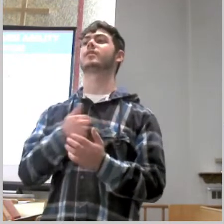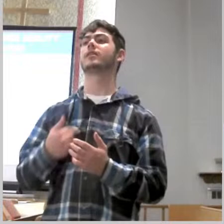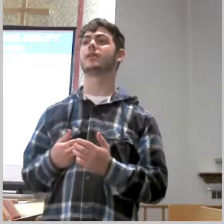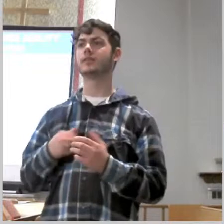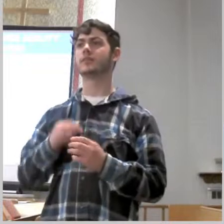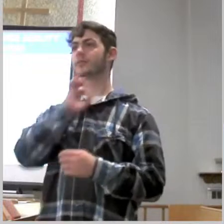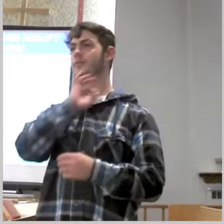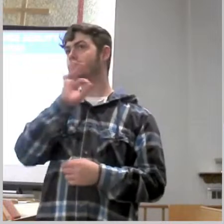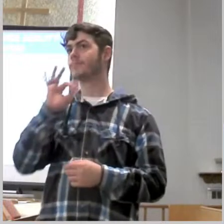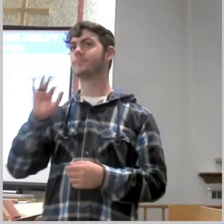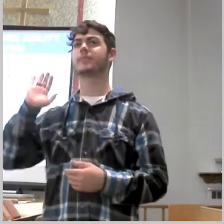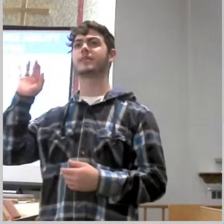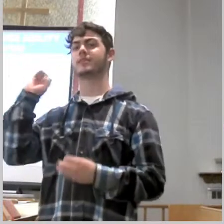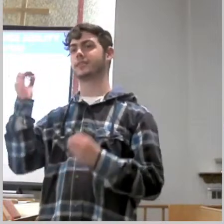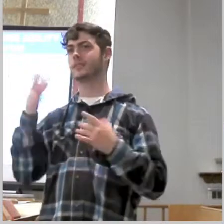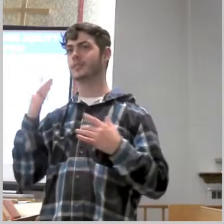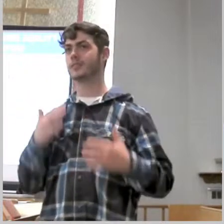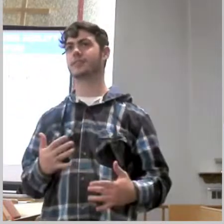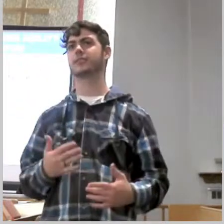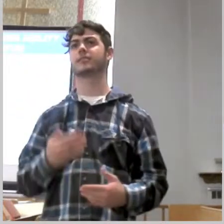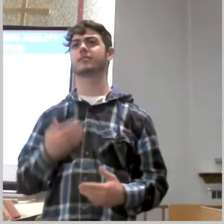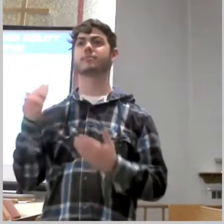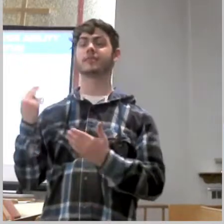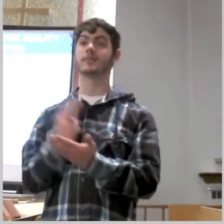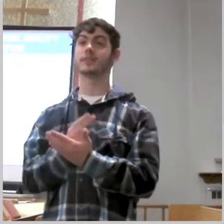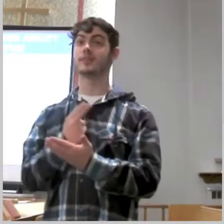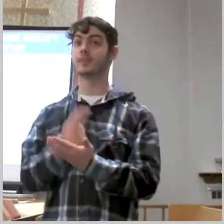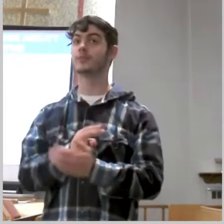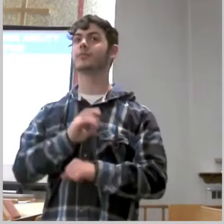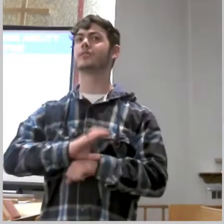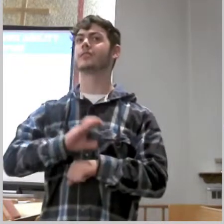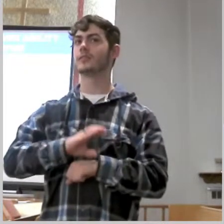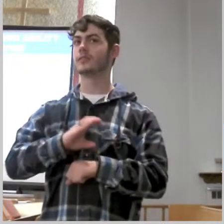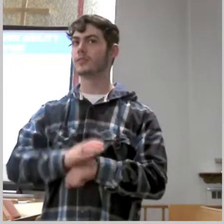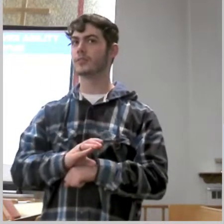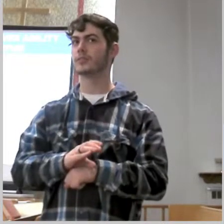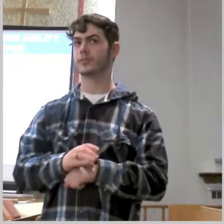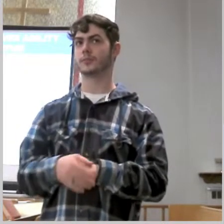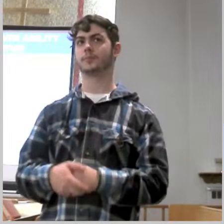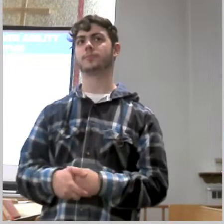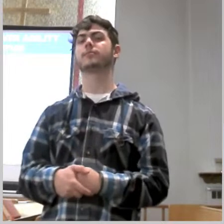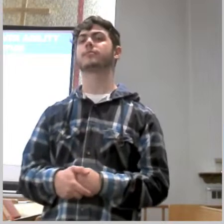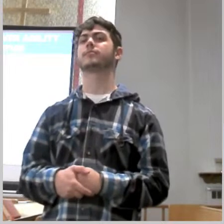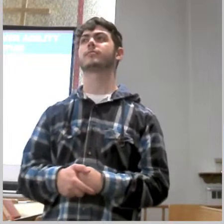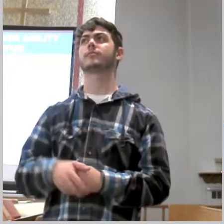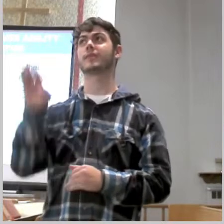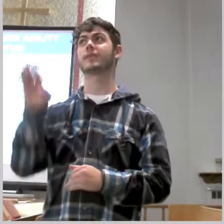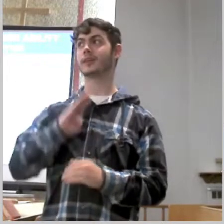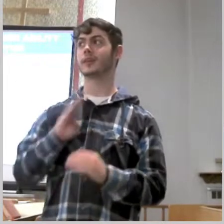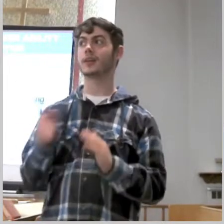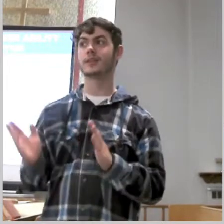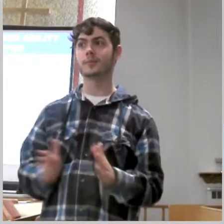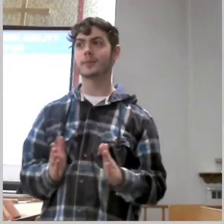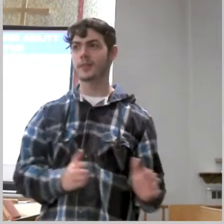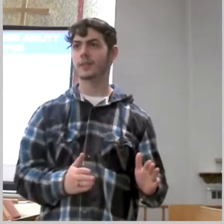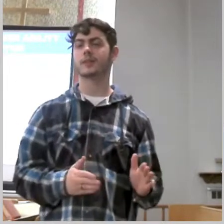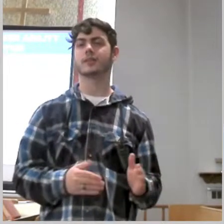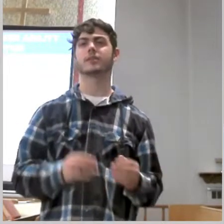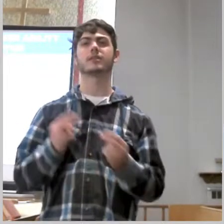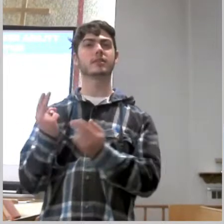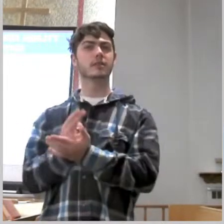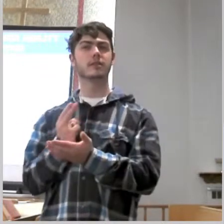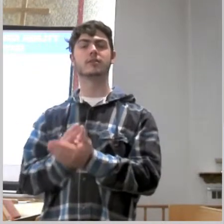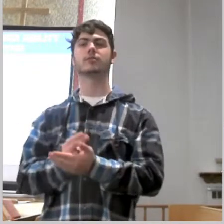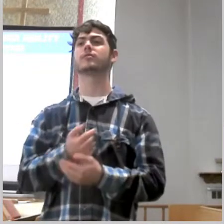And He's using the church to do that. Don't forget that passage I shared with you some weeks ago, that the plan of God is to use us, His church,